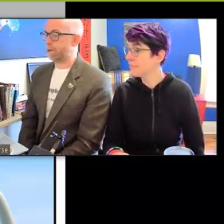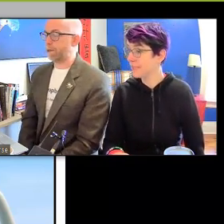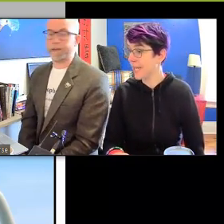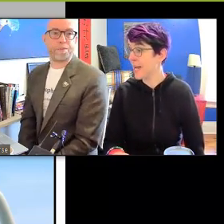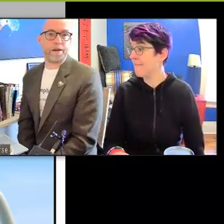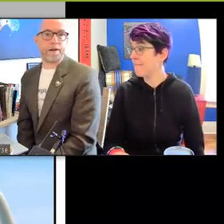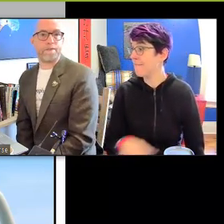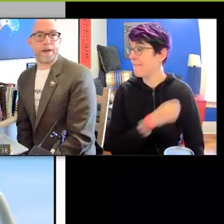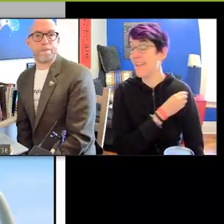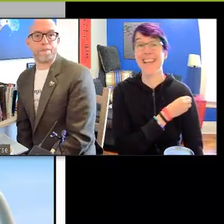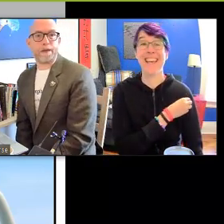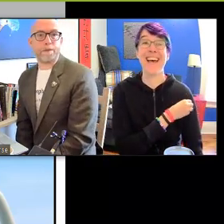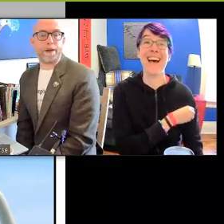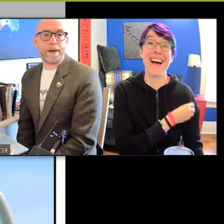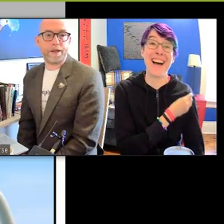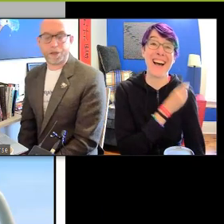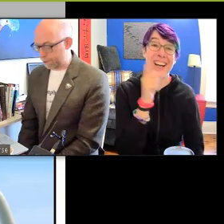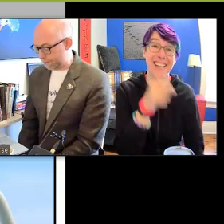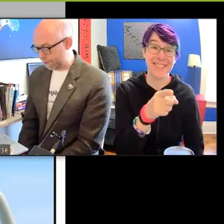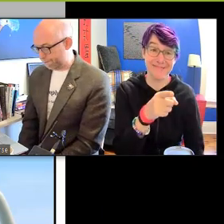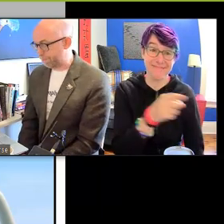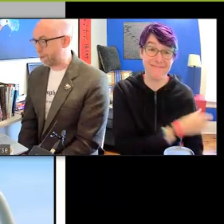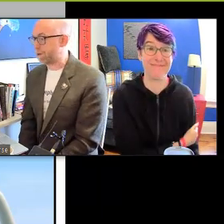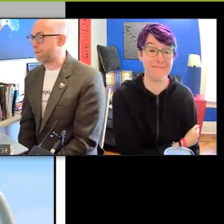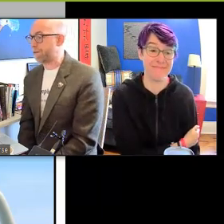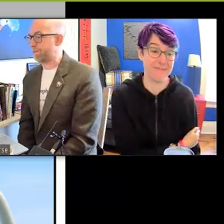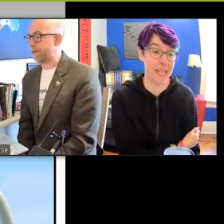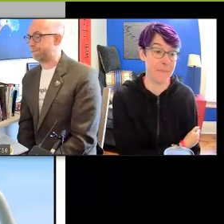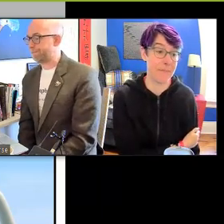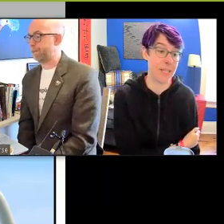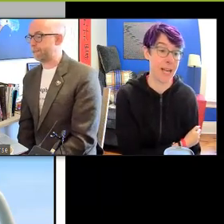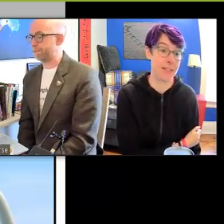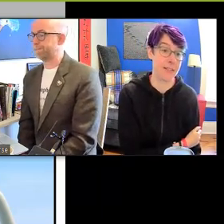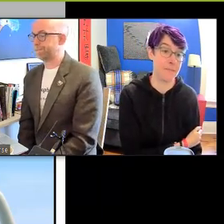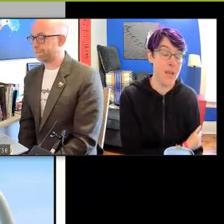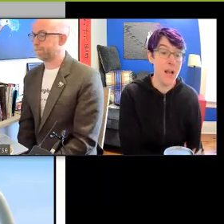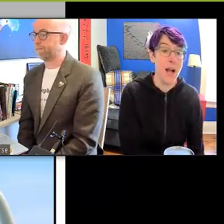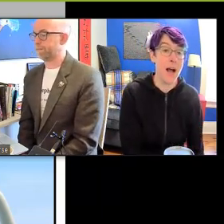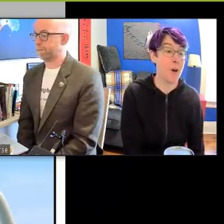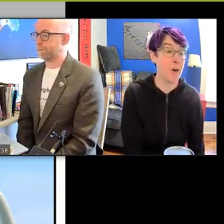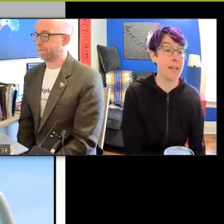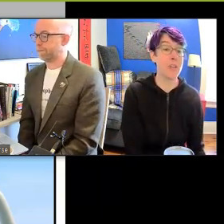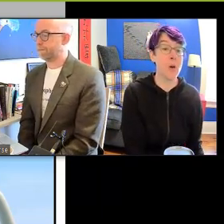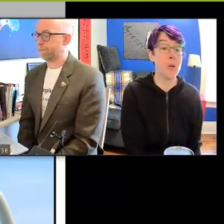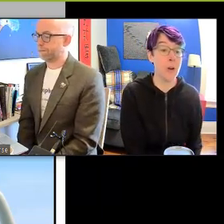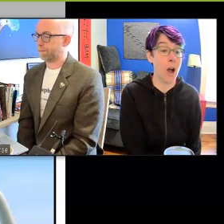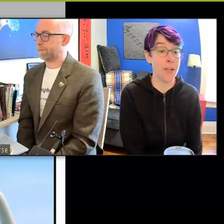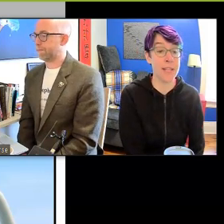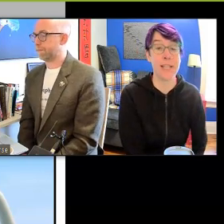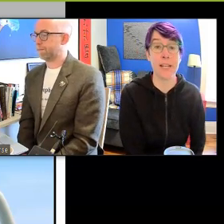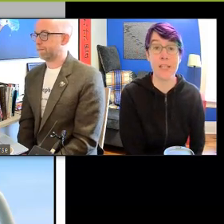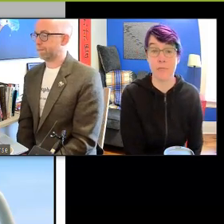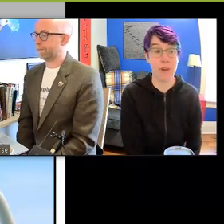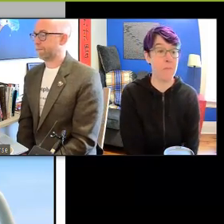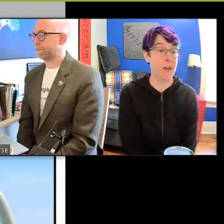continent on Lake Superior, up near Peter Patch, petroglyphs. Yeah, exactly. Okay, so who caused